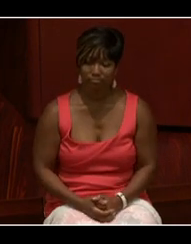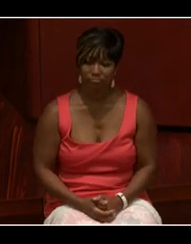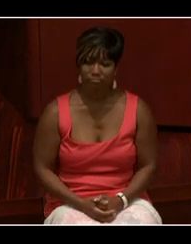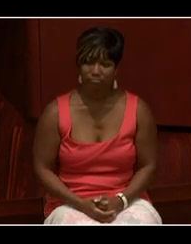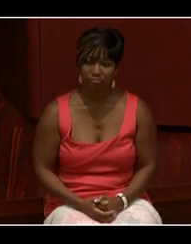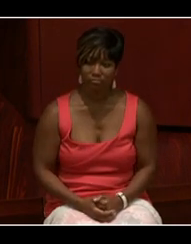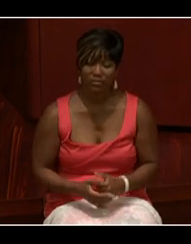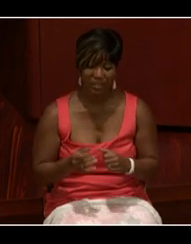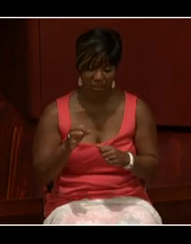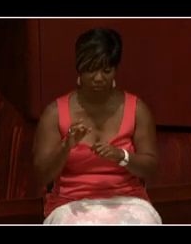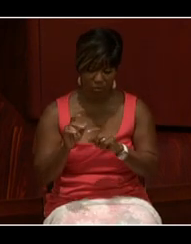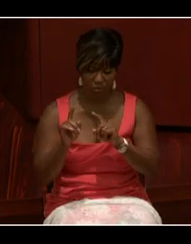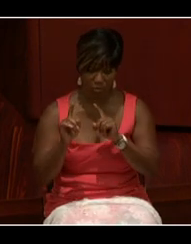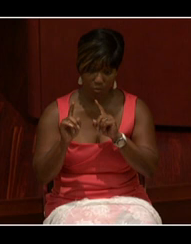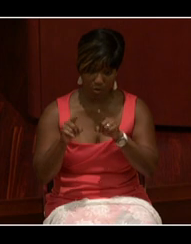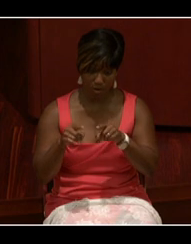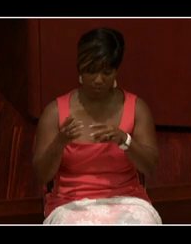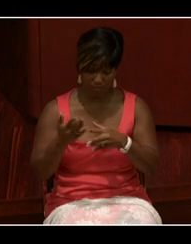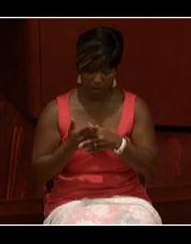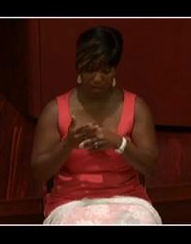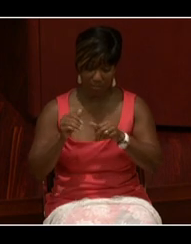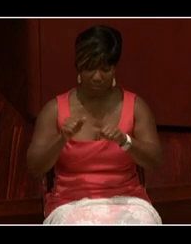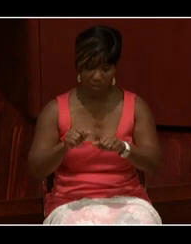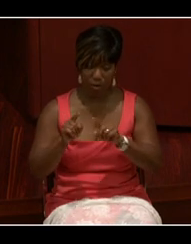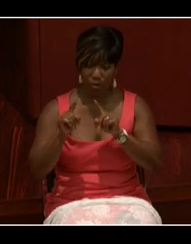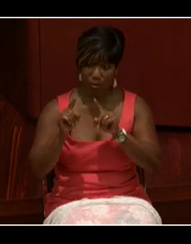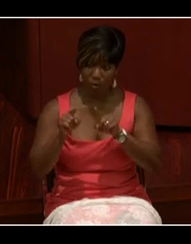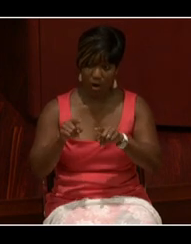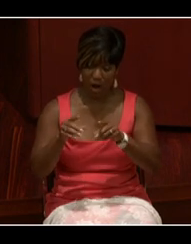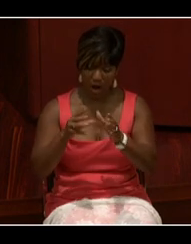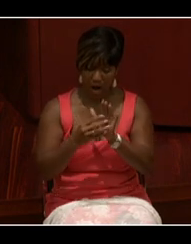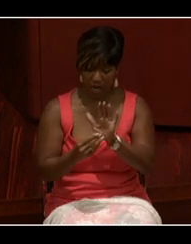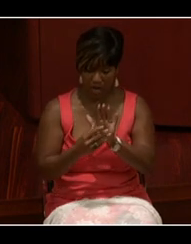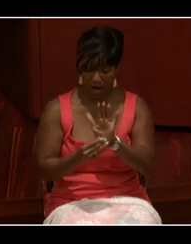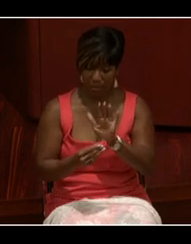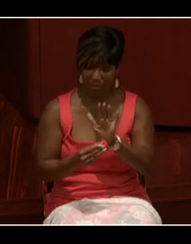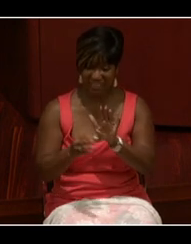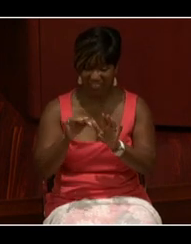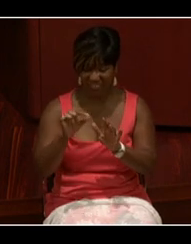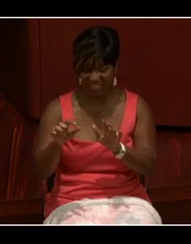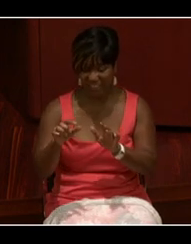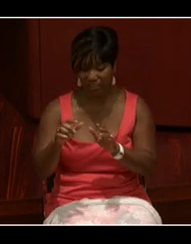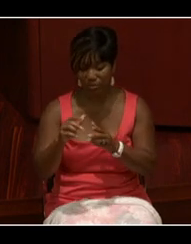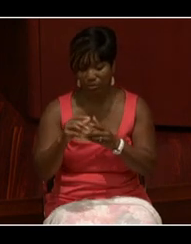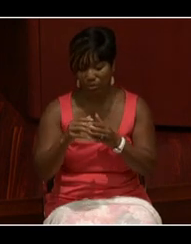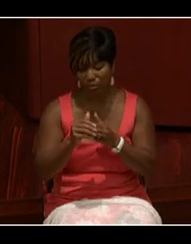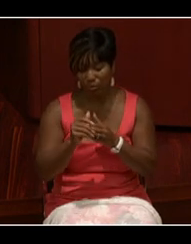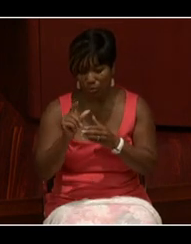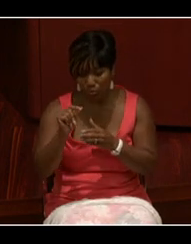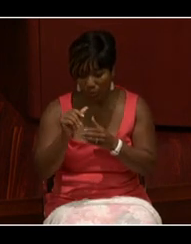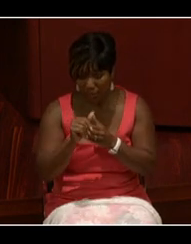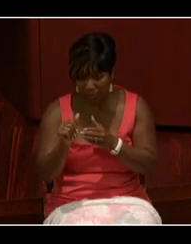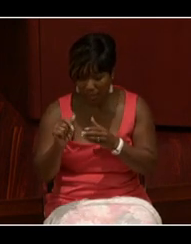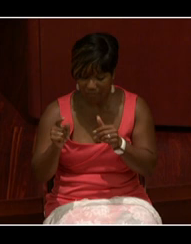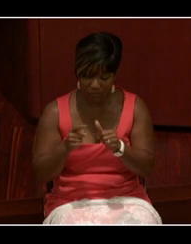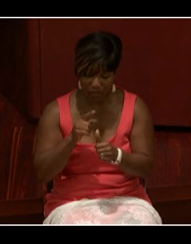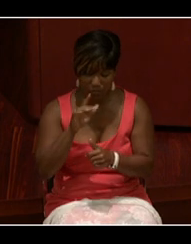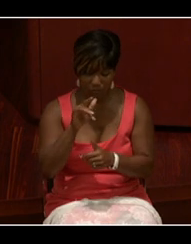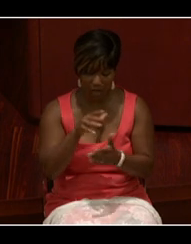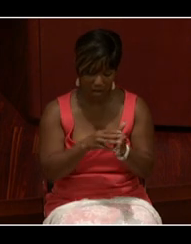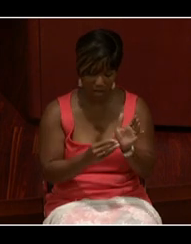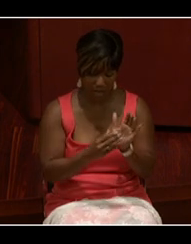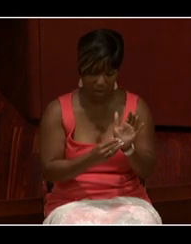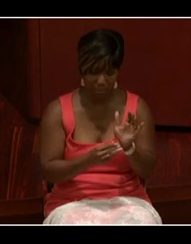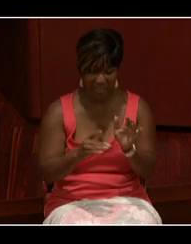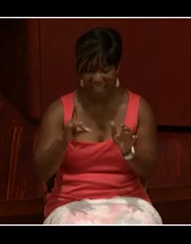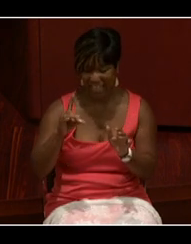order a file, you can order copies from the National Archives. The standard fee is $20 for the first 25 copies, with an 80-cent